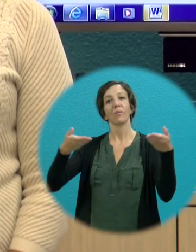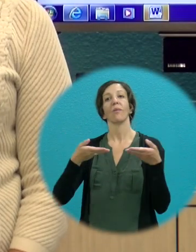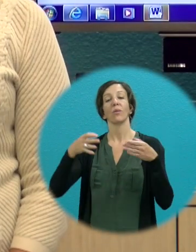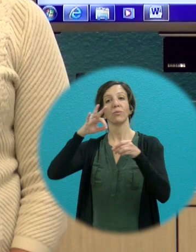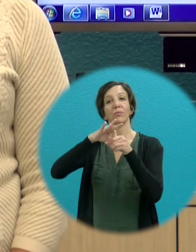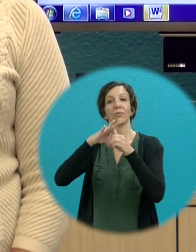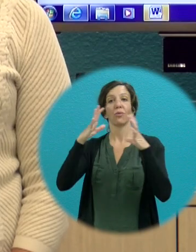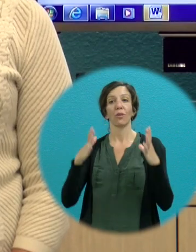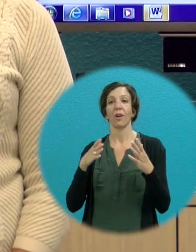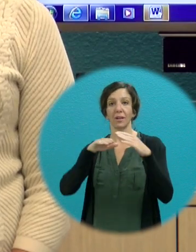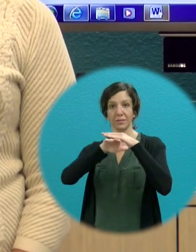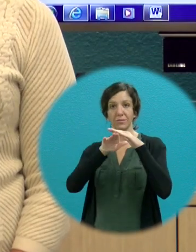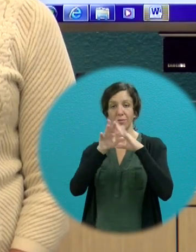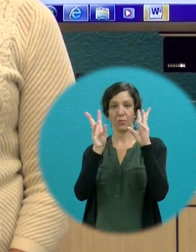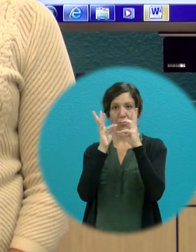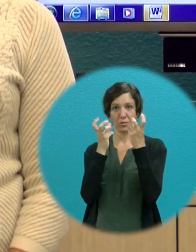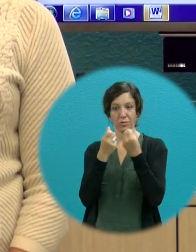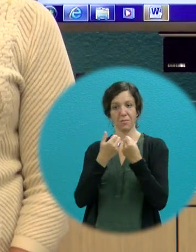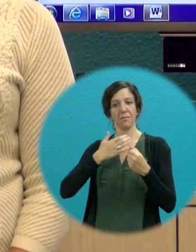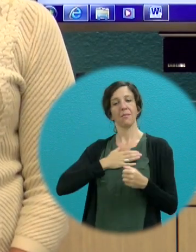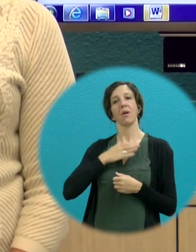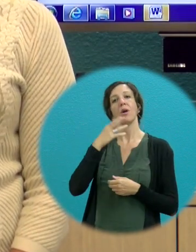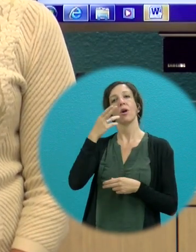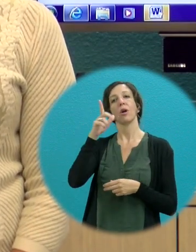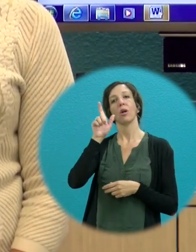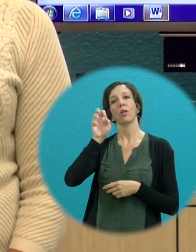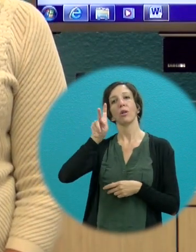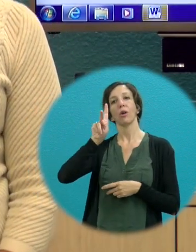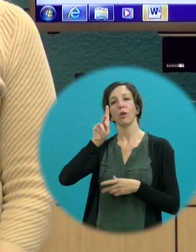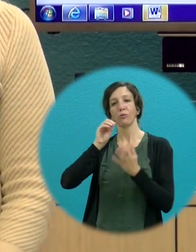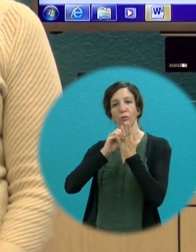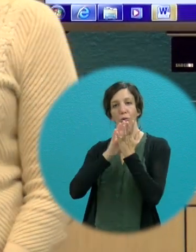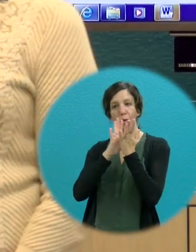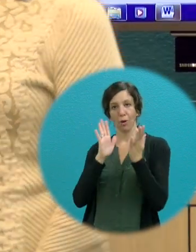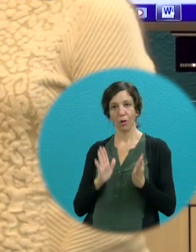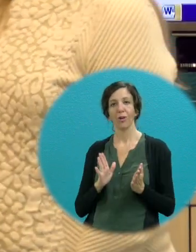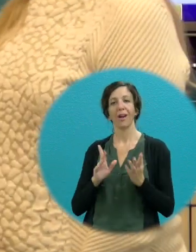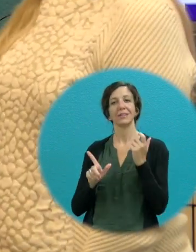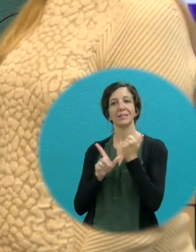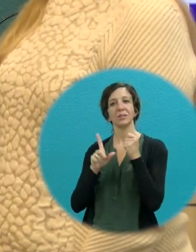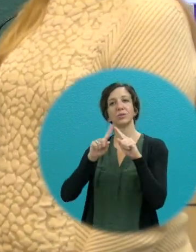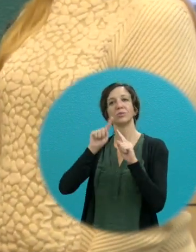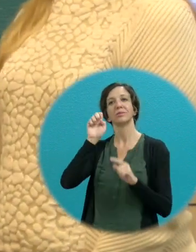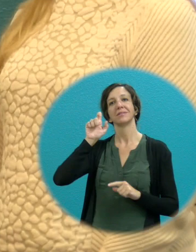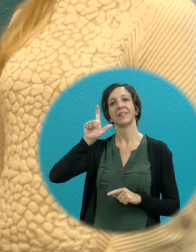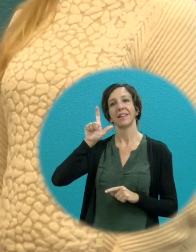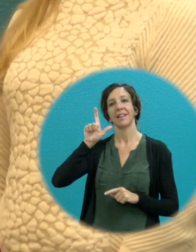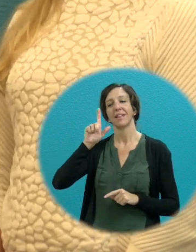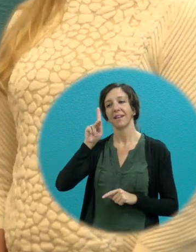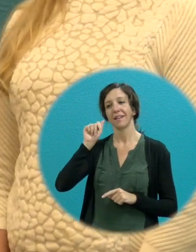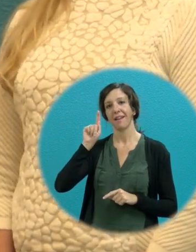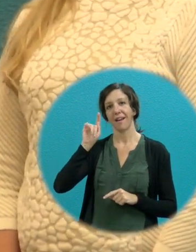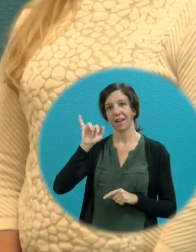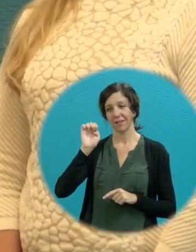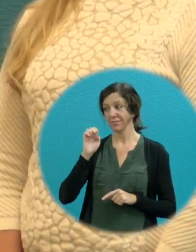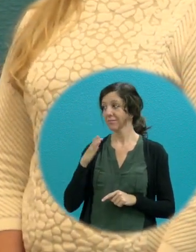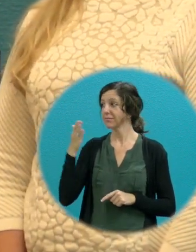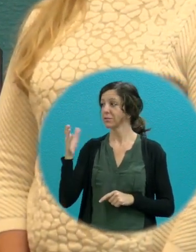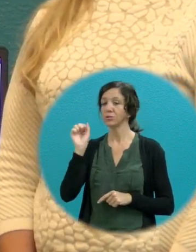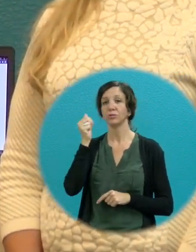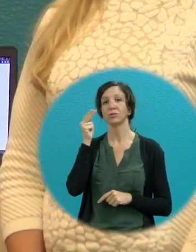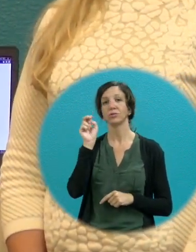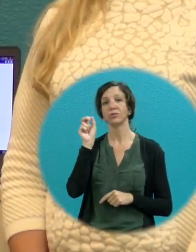to the Voters Accessibility Workshop. I'm Clerk Recorder Assistant to Teal Caddy. I'm Shannon, Clerk